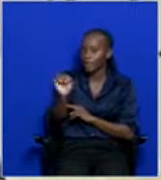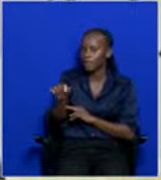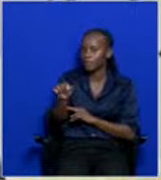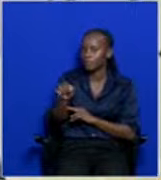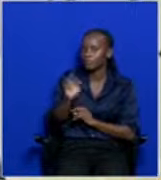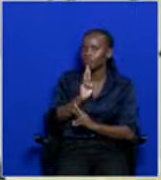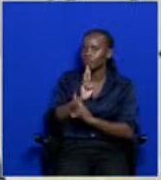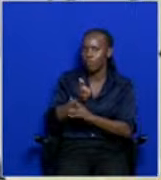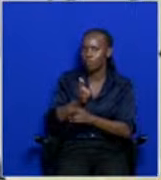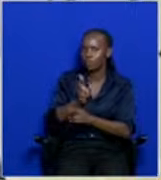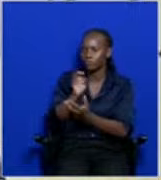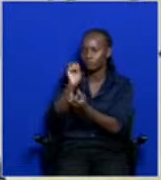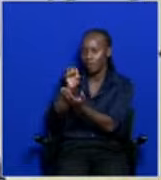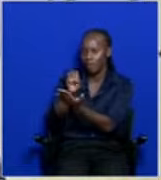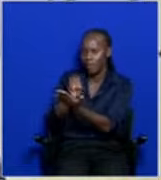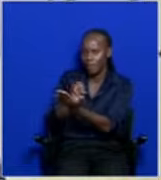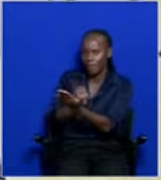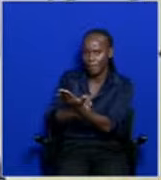the honest statement of